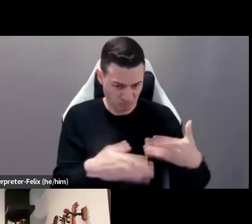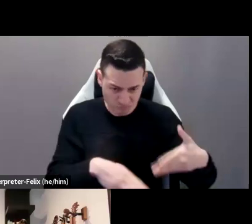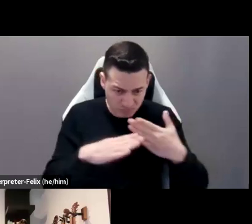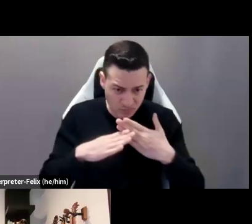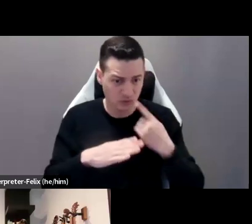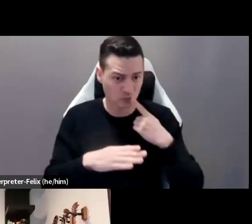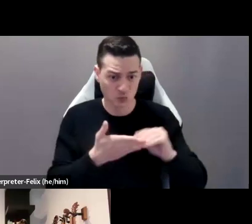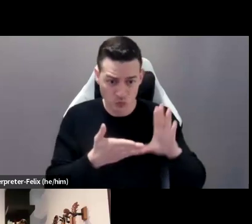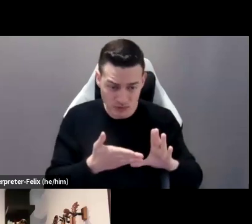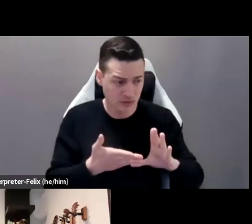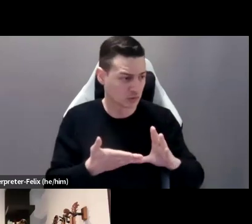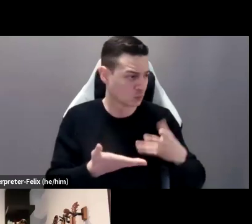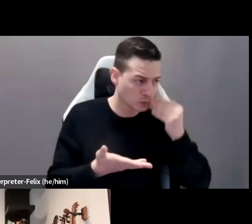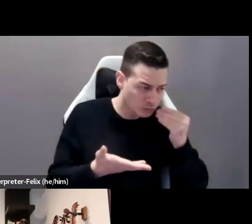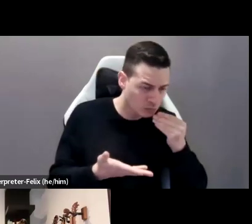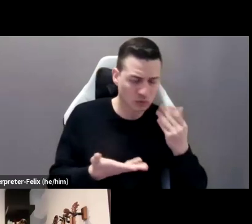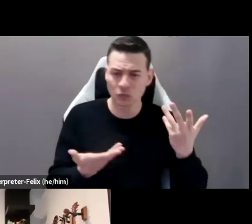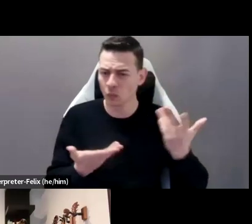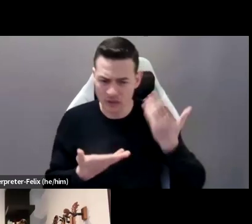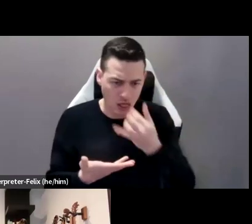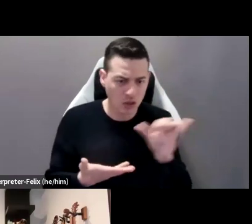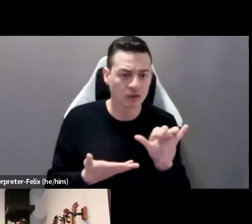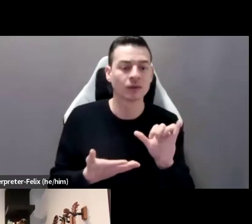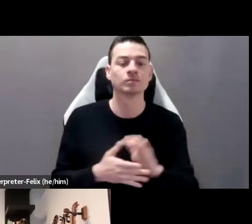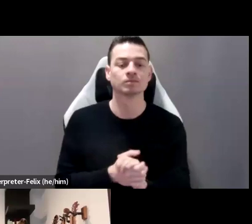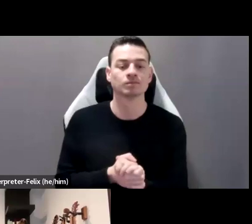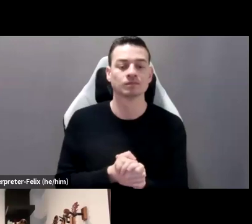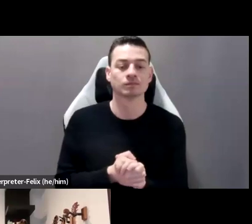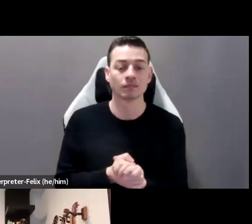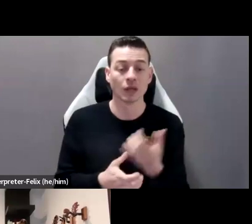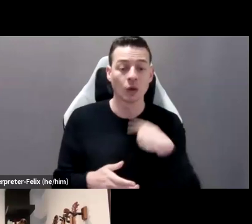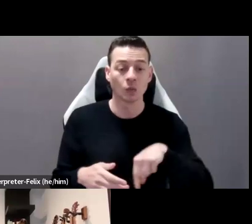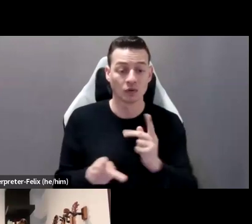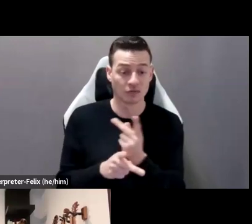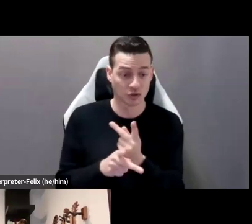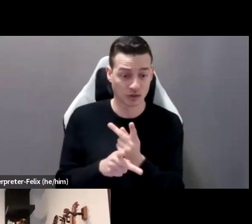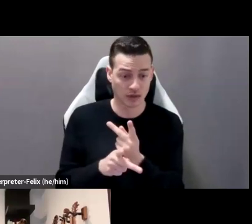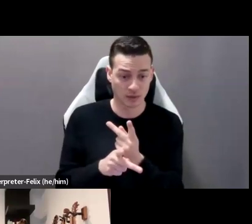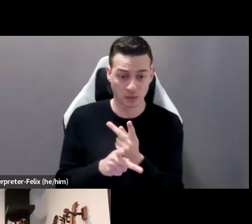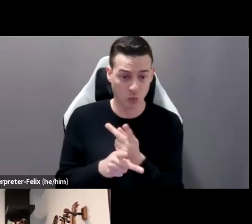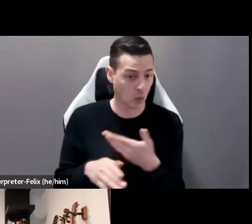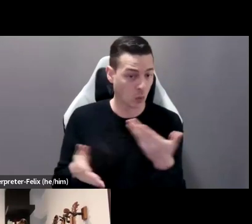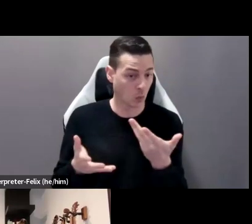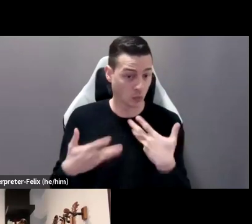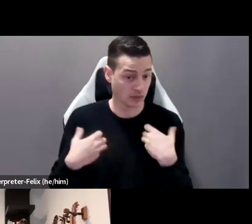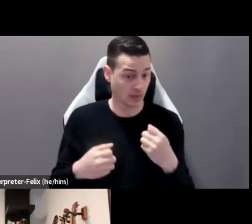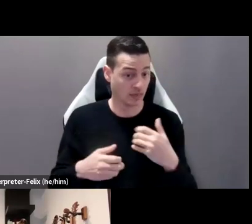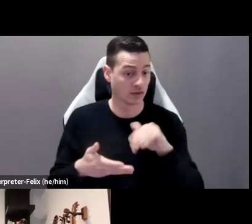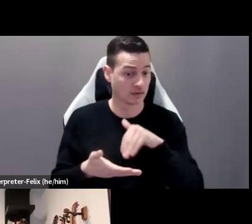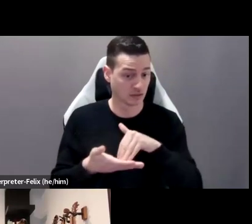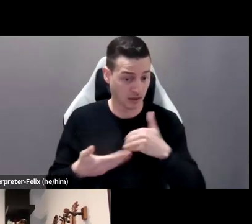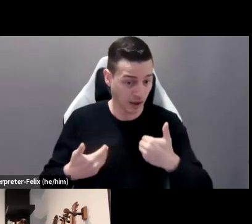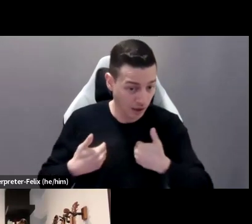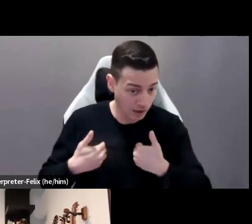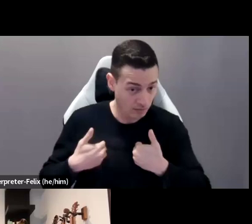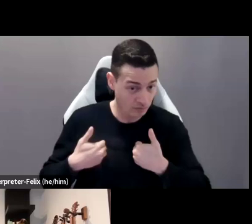center from one of the CUNY campuses. And we're going to try to assess what the healthcare centers need. Not every campus has one, but where